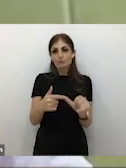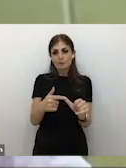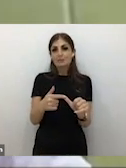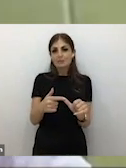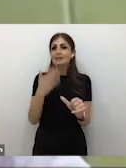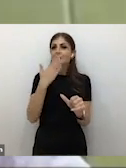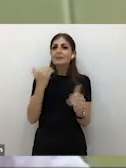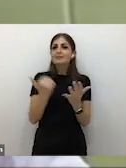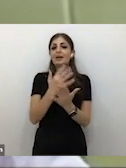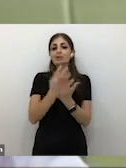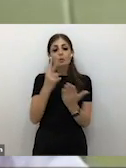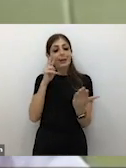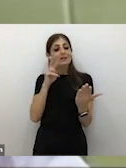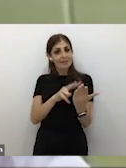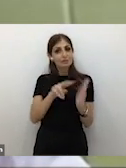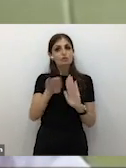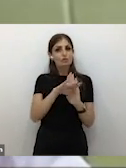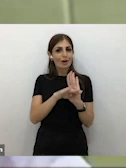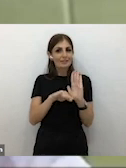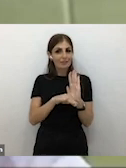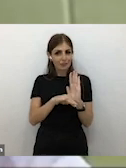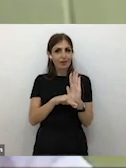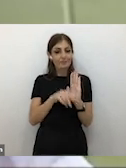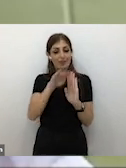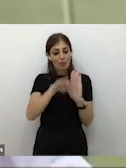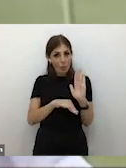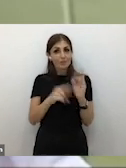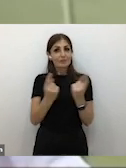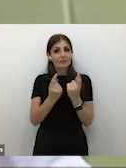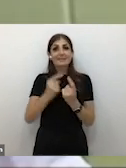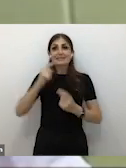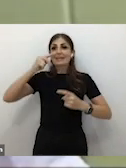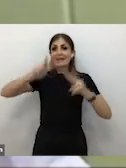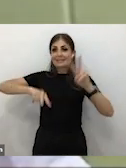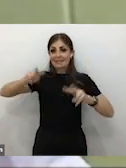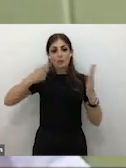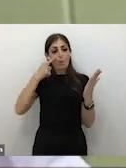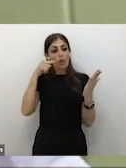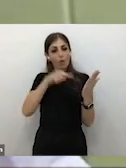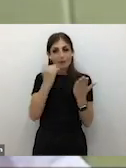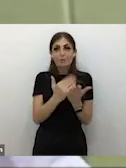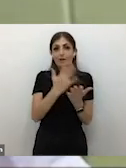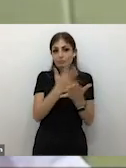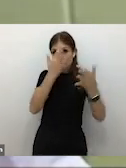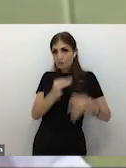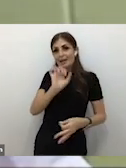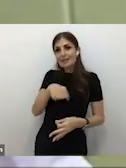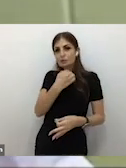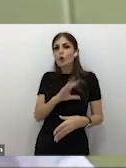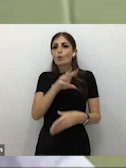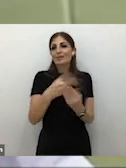sure you pay attention to the selection criteria. These are the things that the assessors will look at to decide whether or not you should be part of the